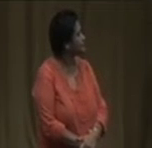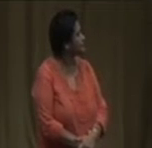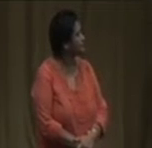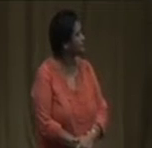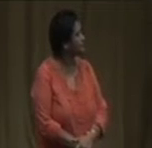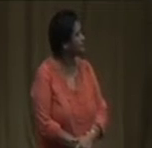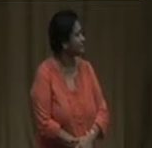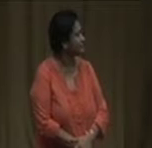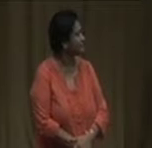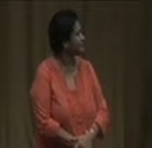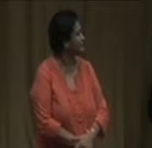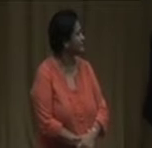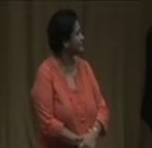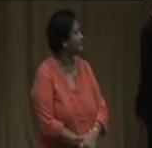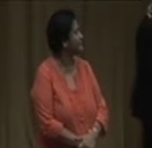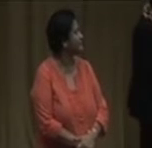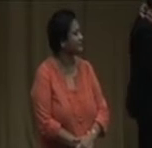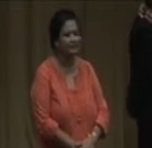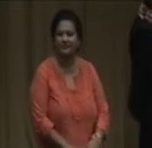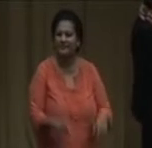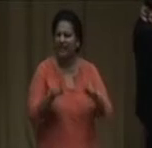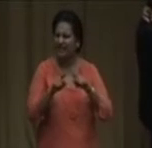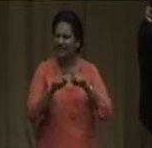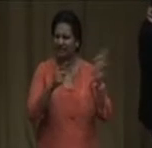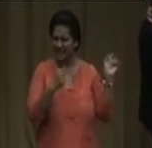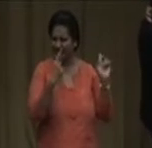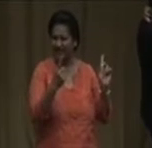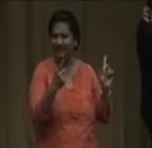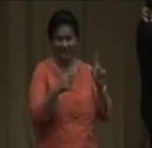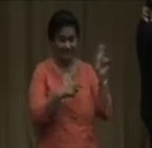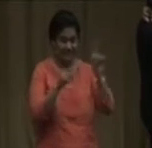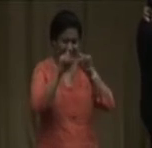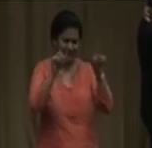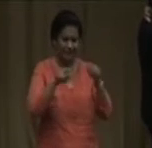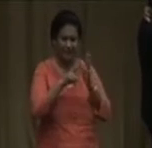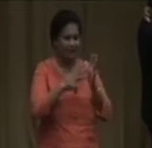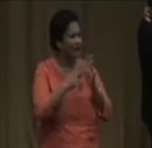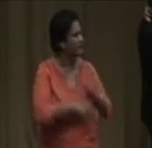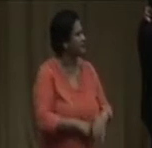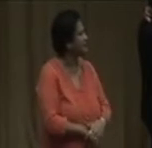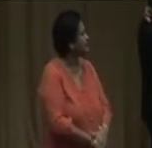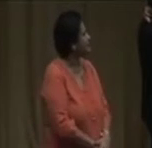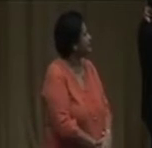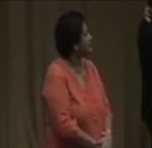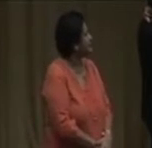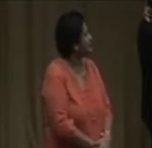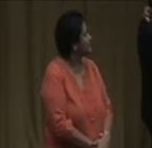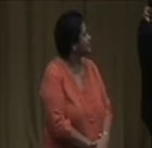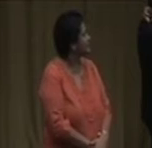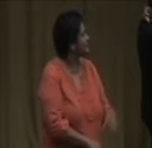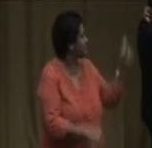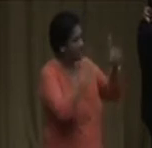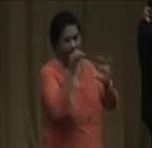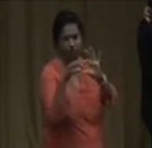or their background. OerU provides free online courses and affordable ways to gain academic credits